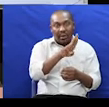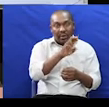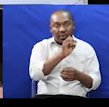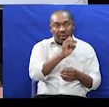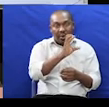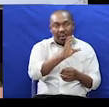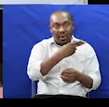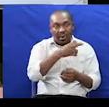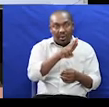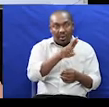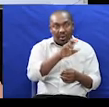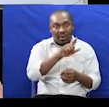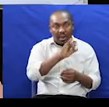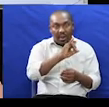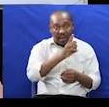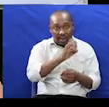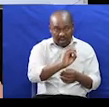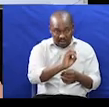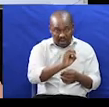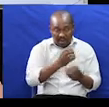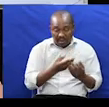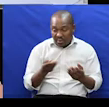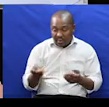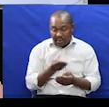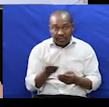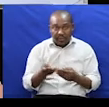So when these two reactants meet,